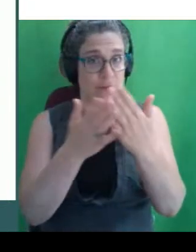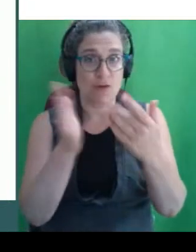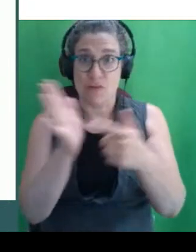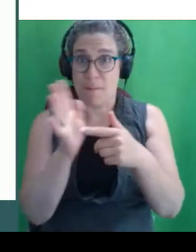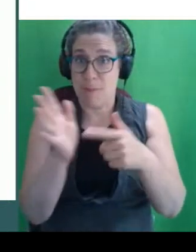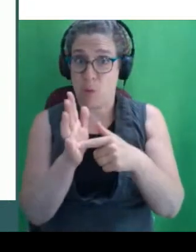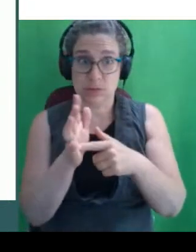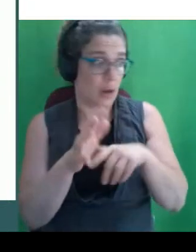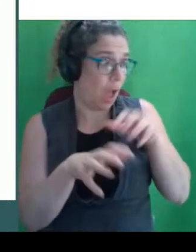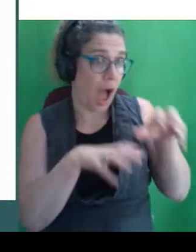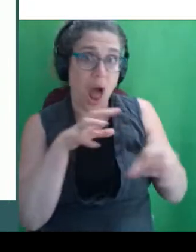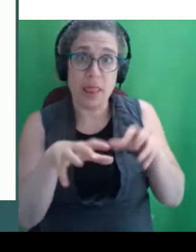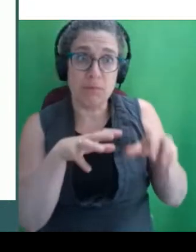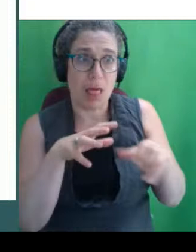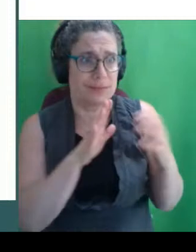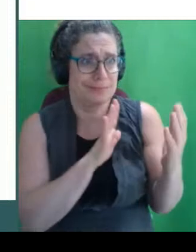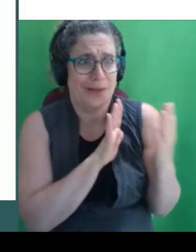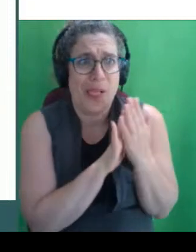us.